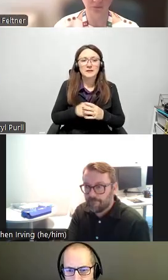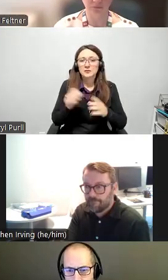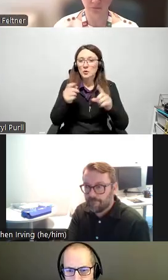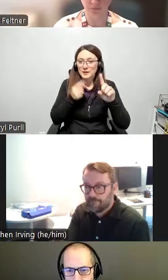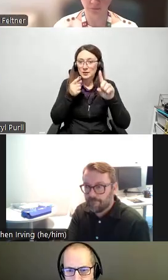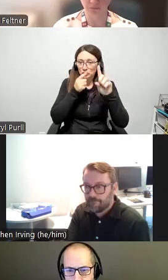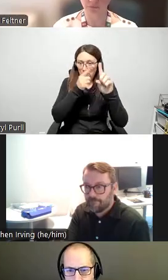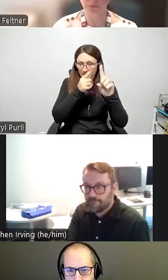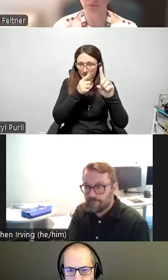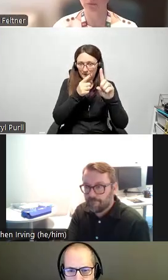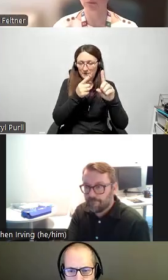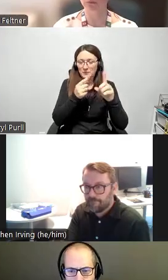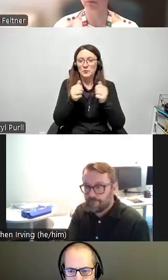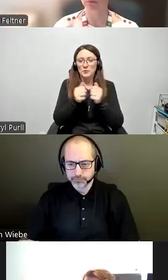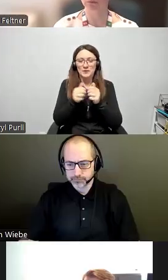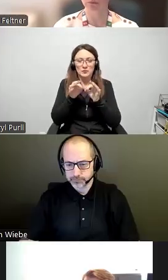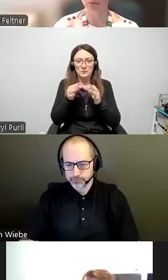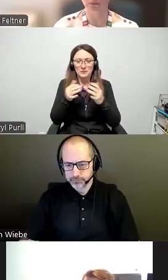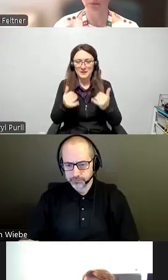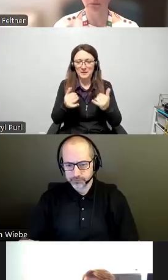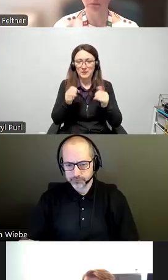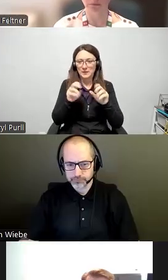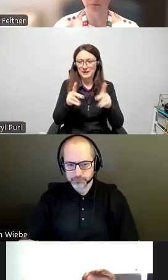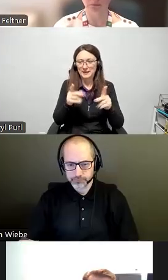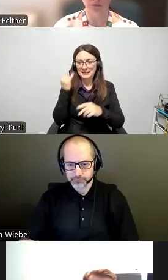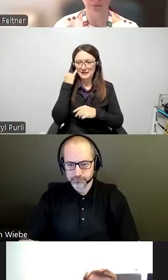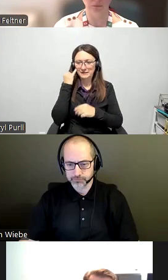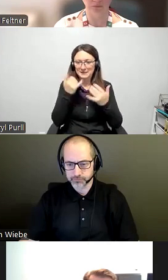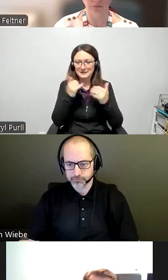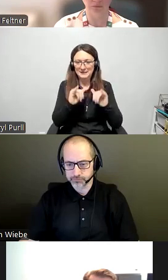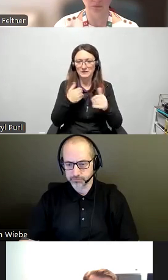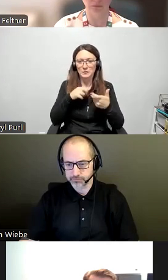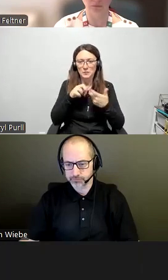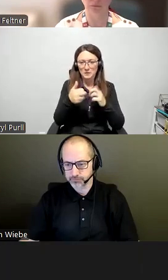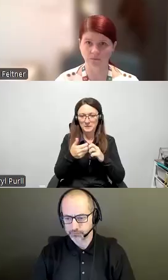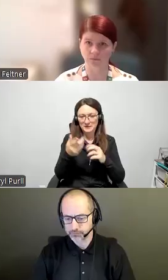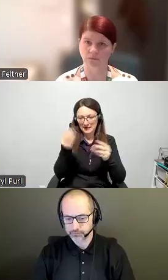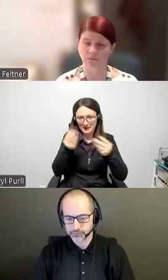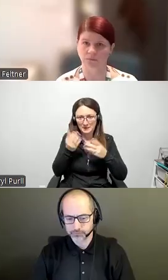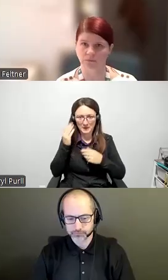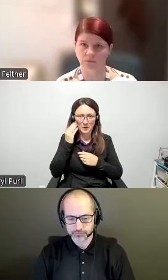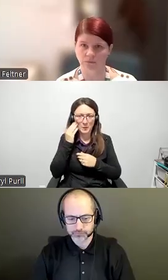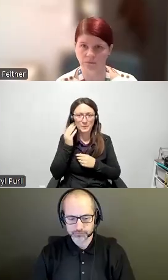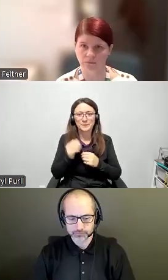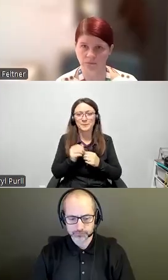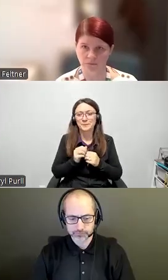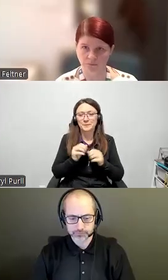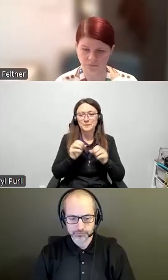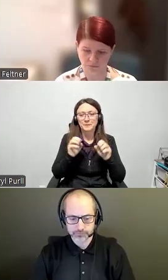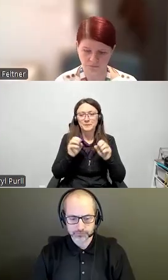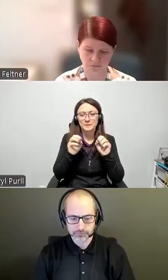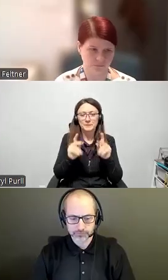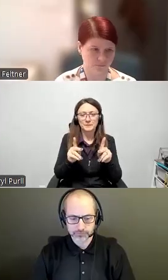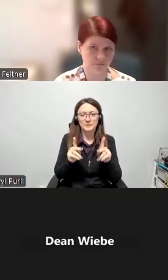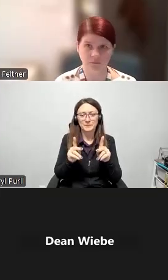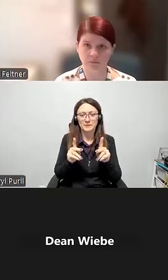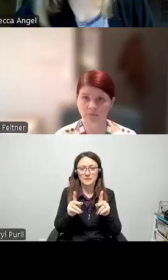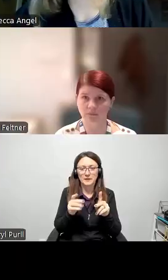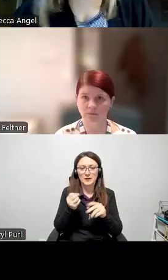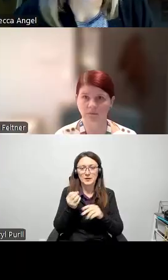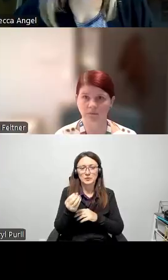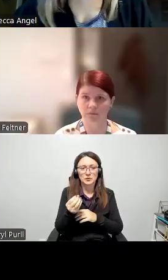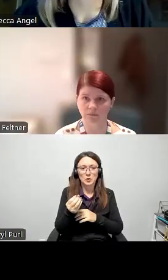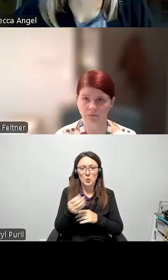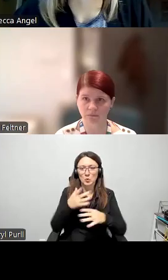objectives with the interpreters. And if we still have issues, just, yeah, let me know. Okay. Um, so just